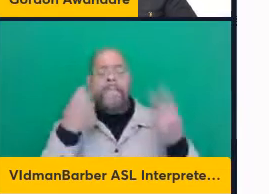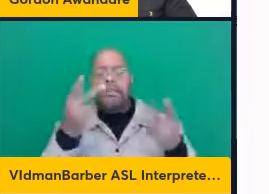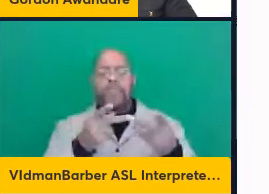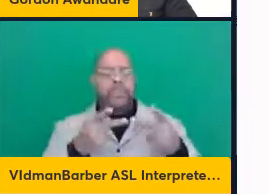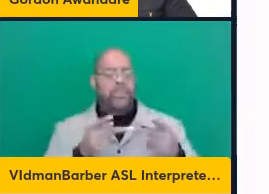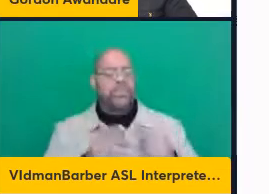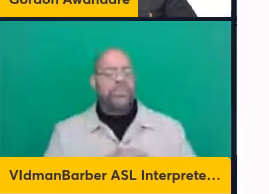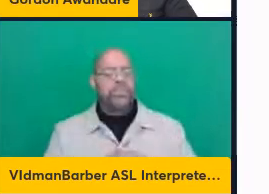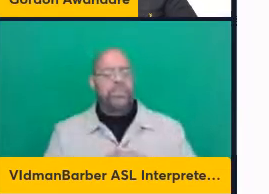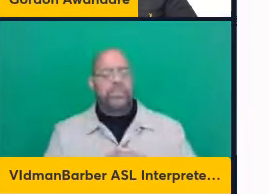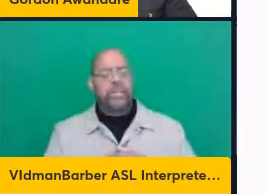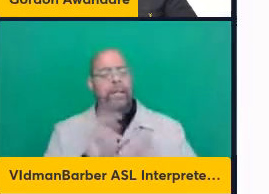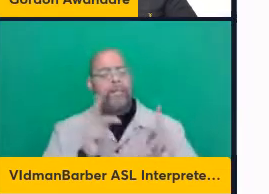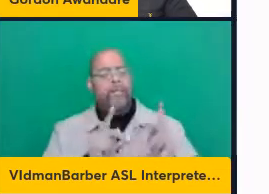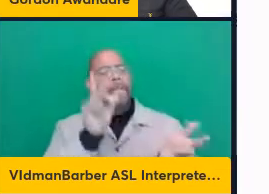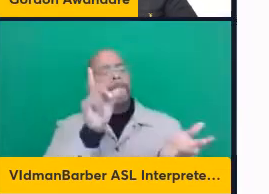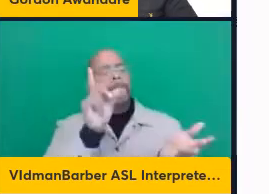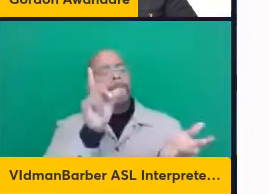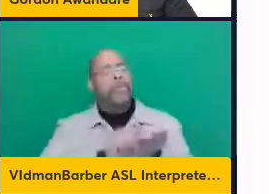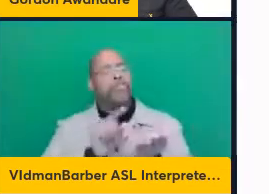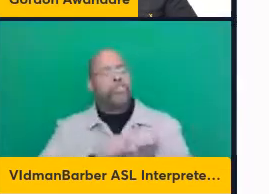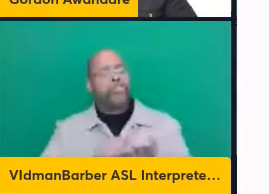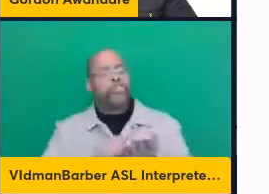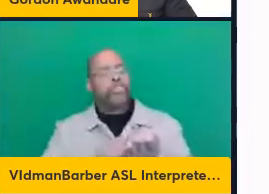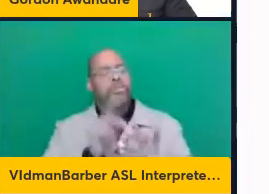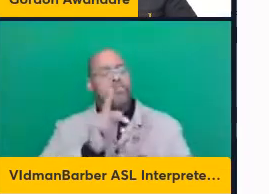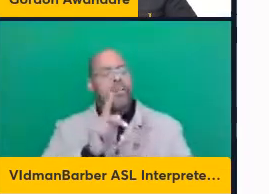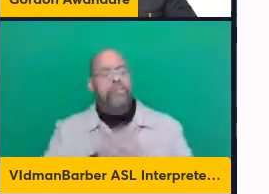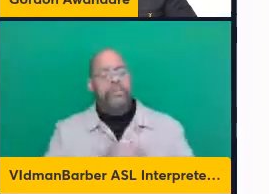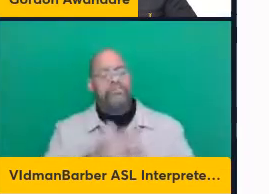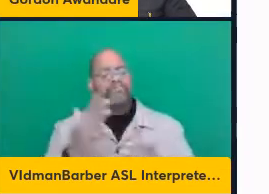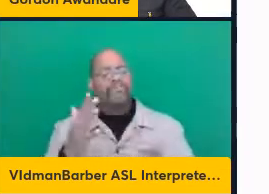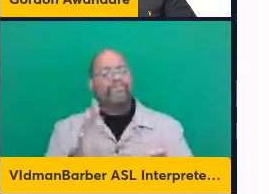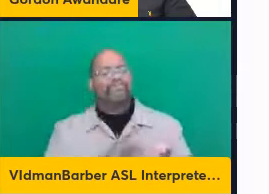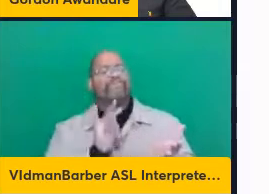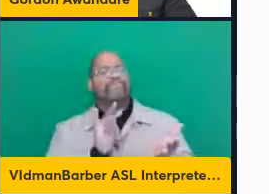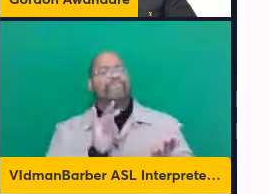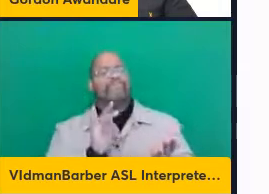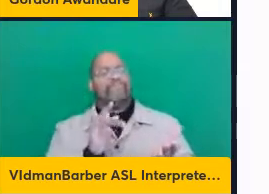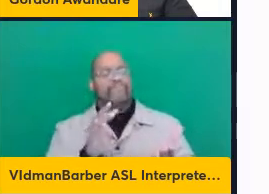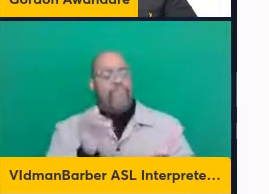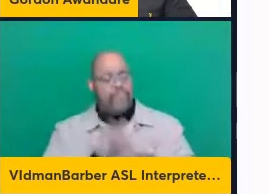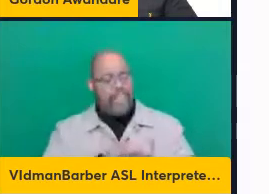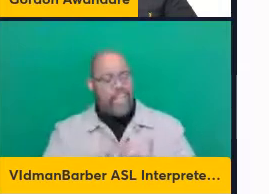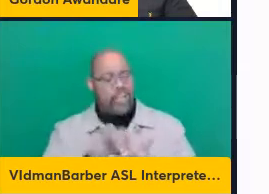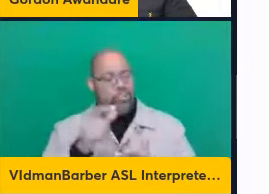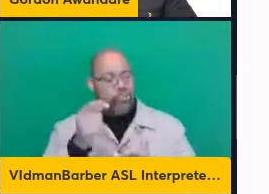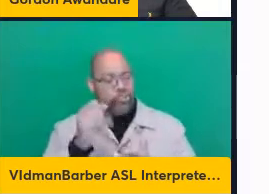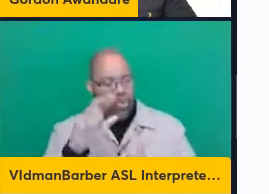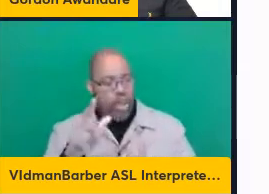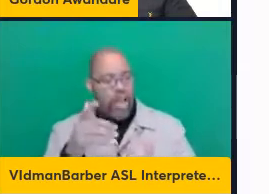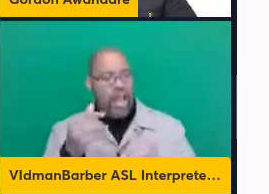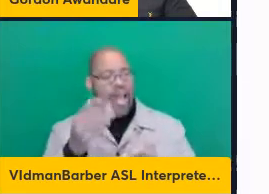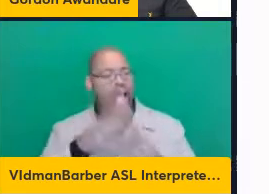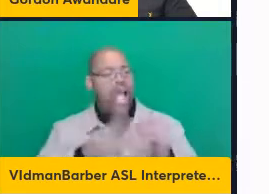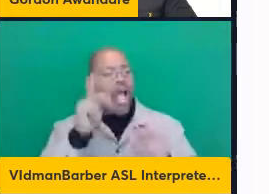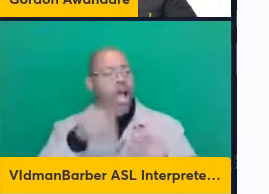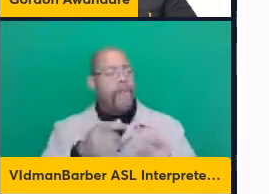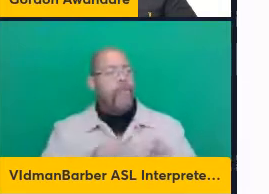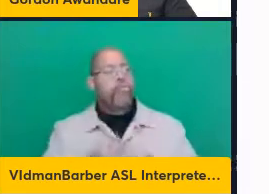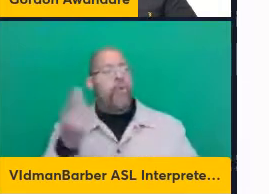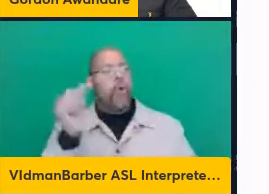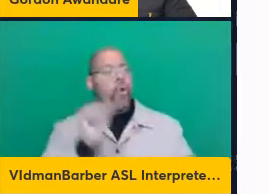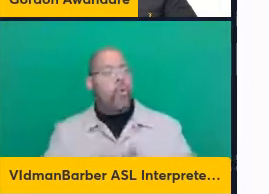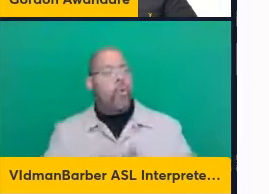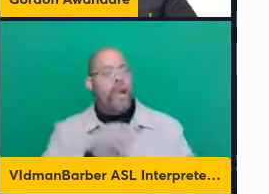where people publish, or people are taken advantage of by predatory journals, and they end up throwing away their good work in